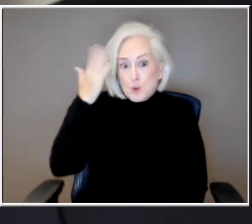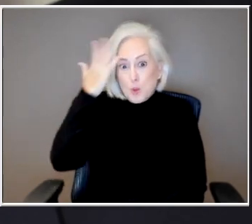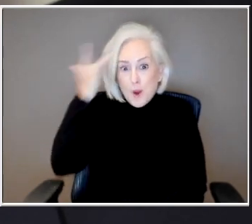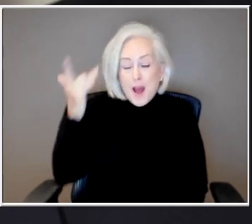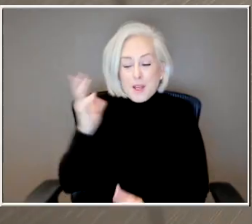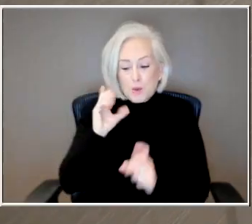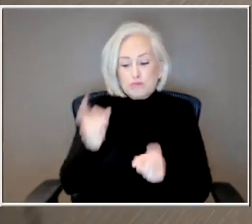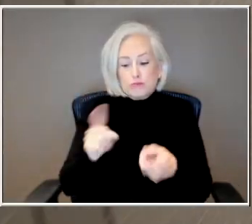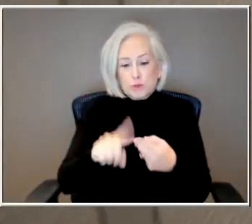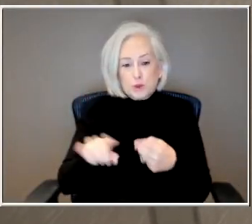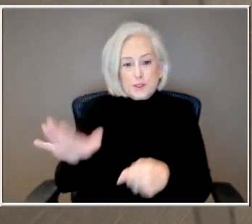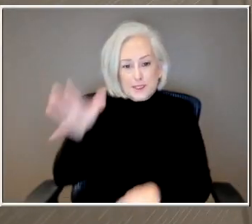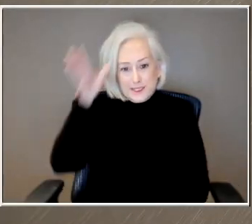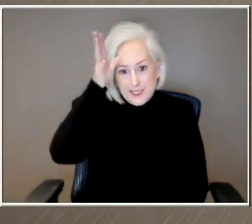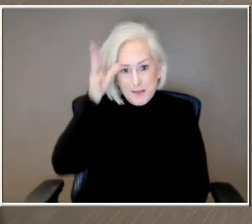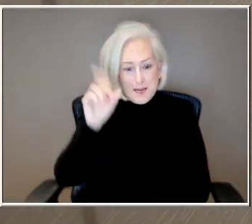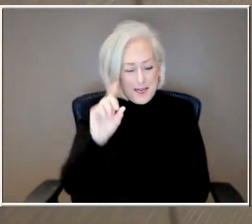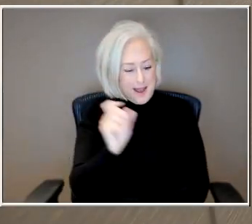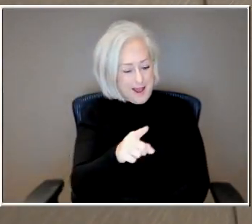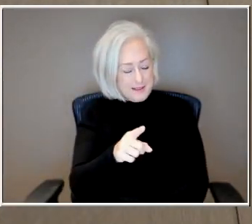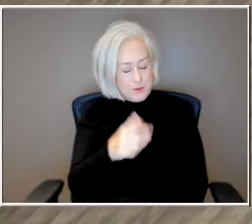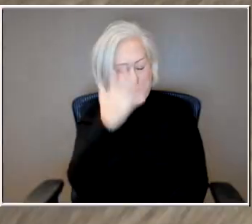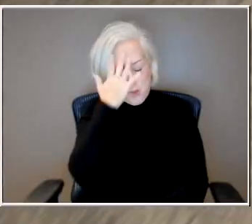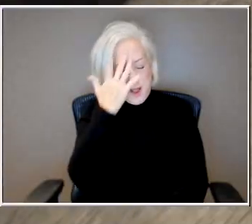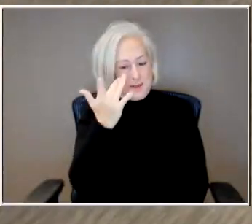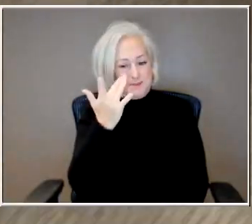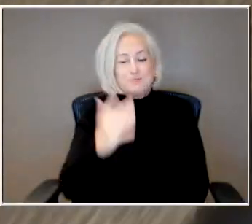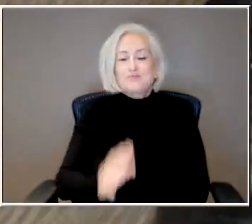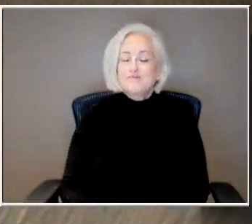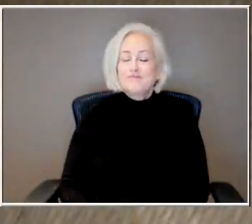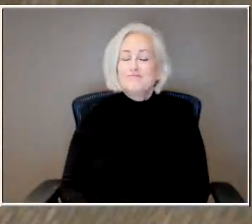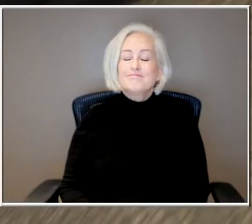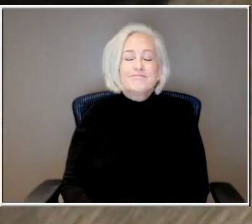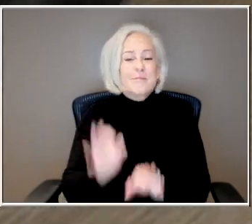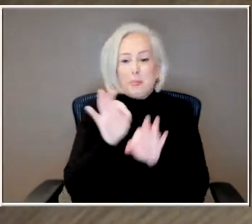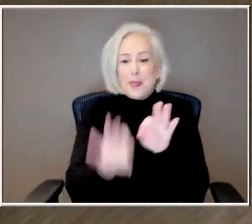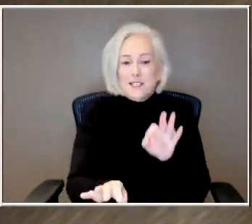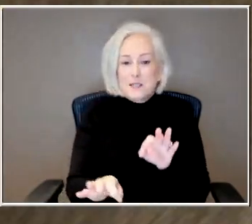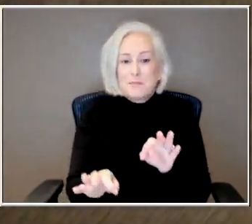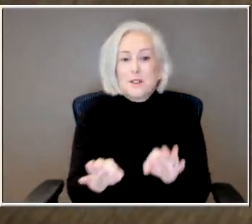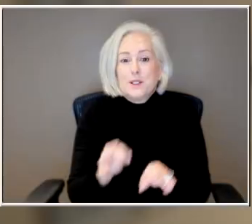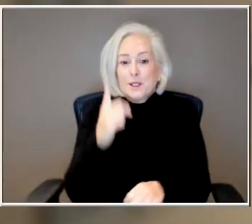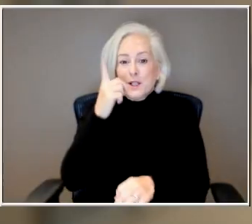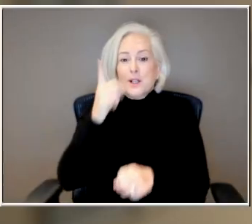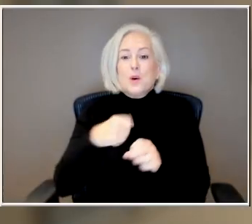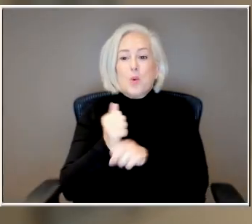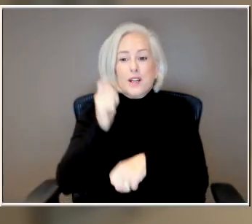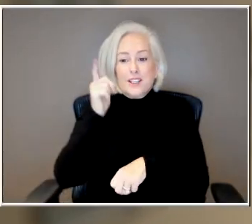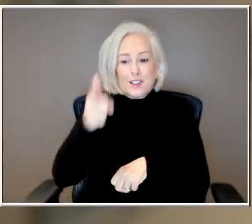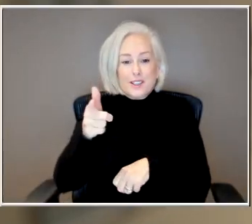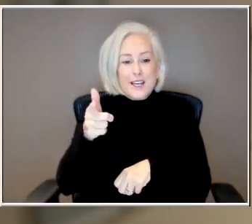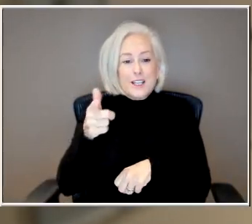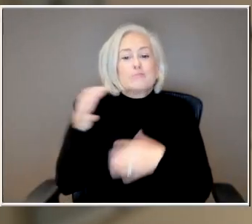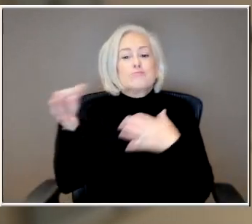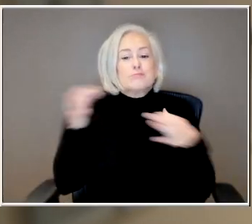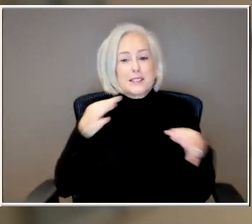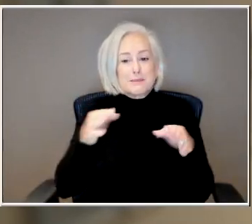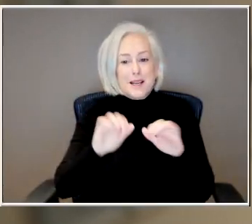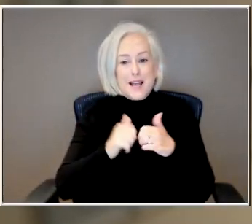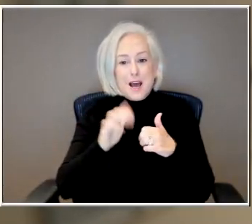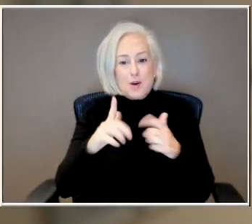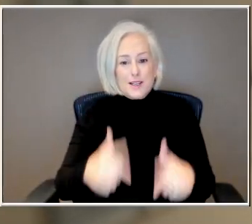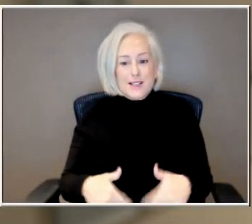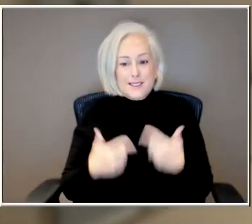just asked why. For Jeff, the answer was simple. More than a year later, he explains how his life pretty much stayed the